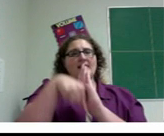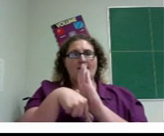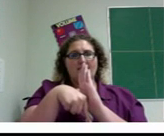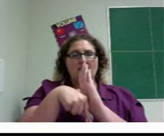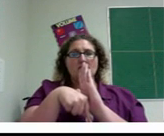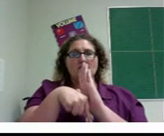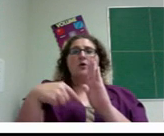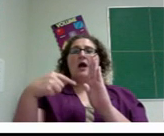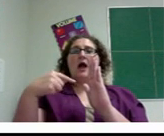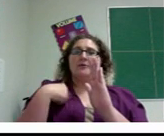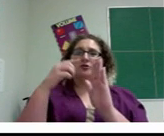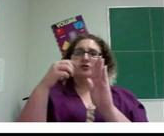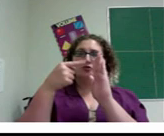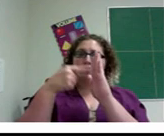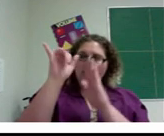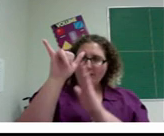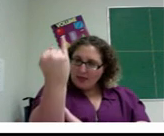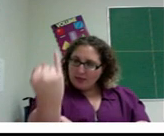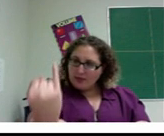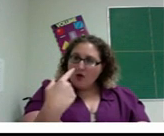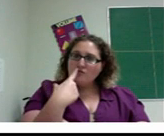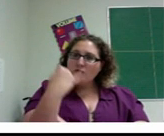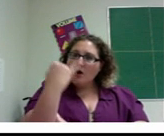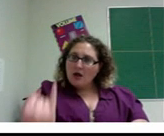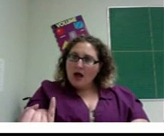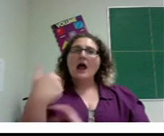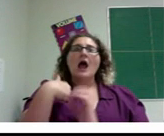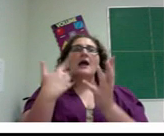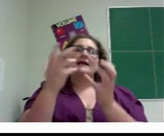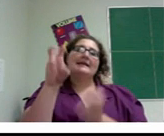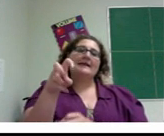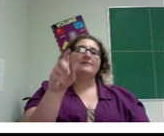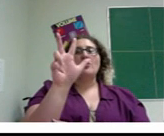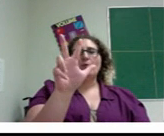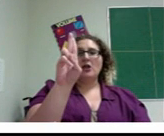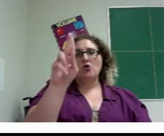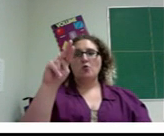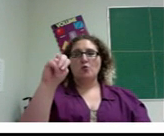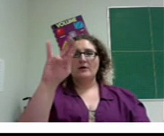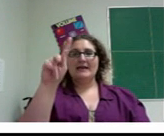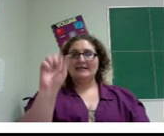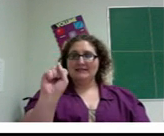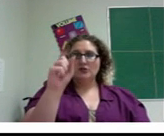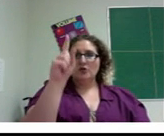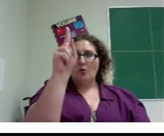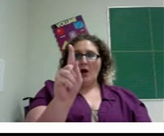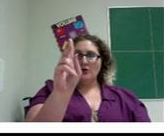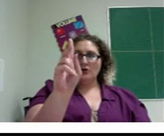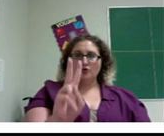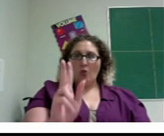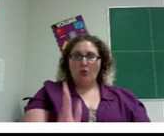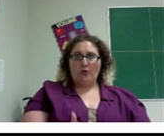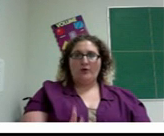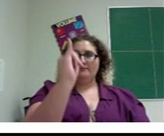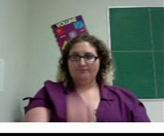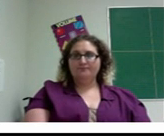here. I'm going to come over here and say I need it to be 3 units. So 1, 2, 3. Okay, then